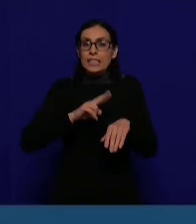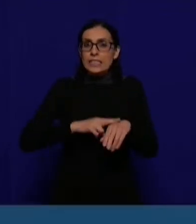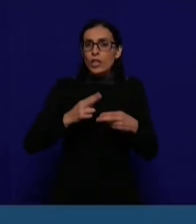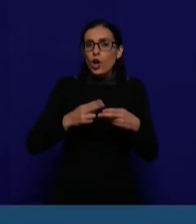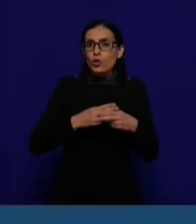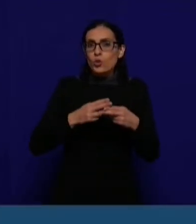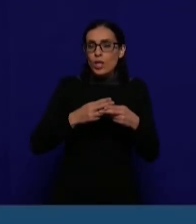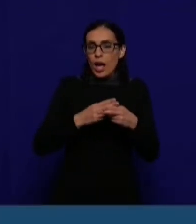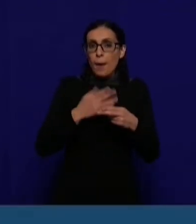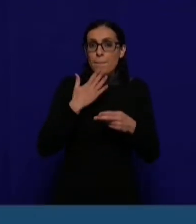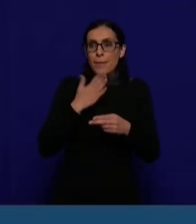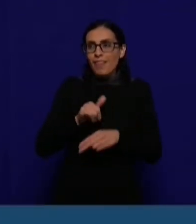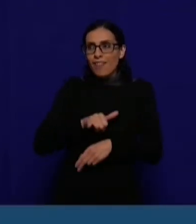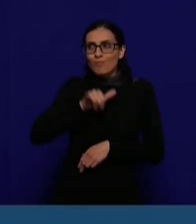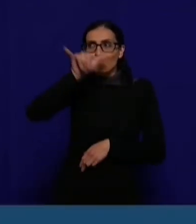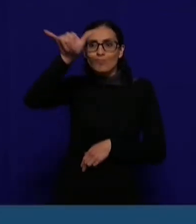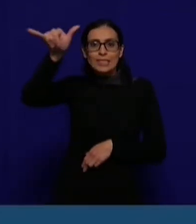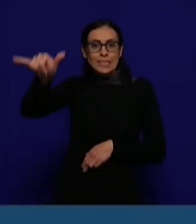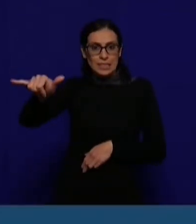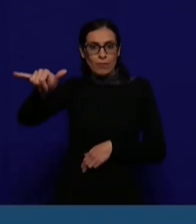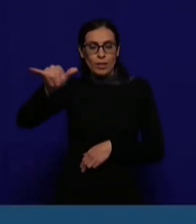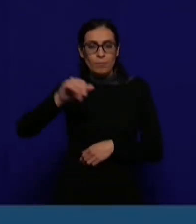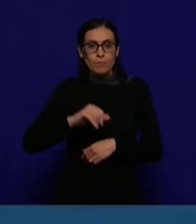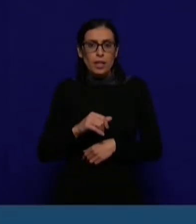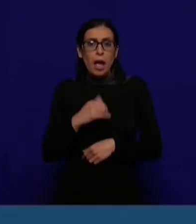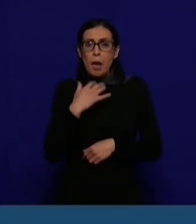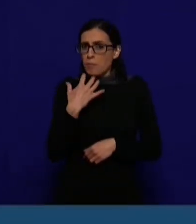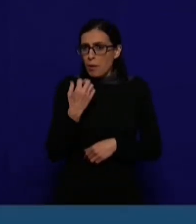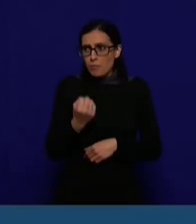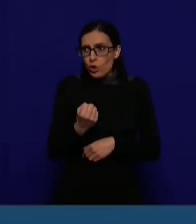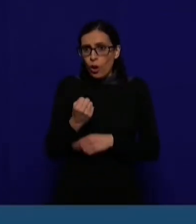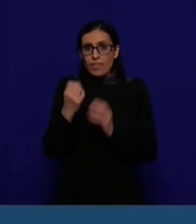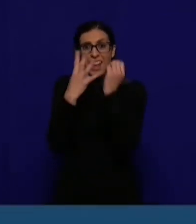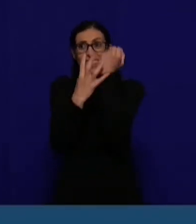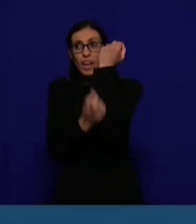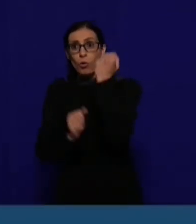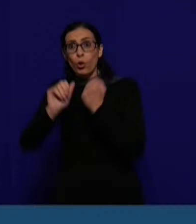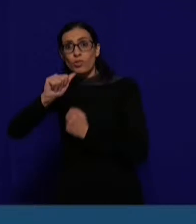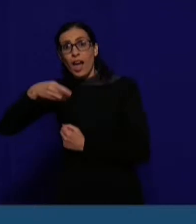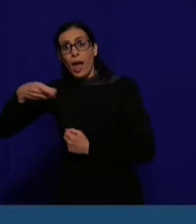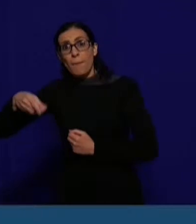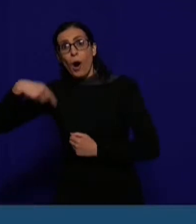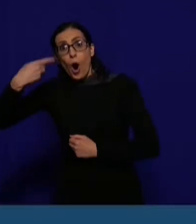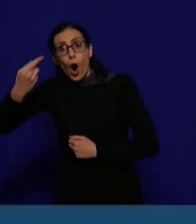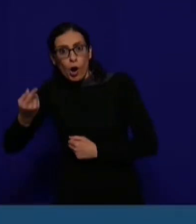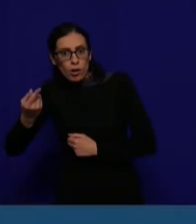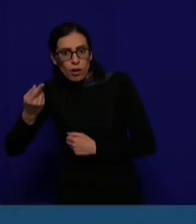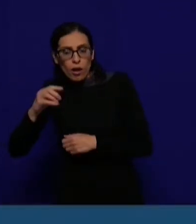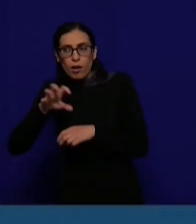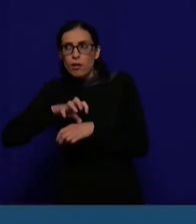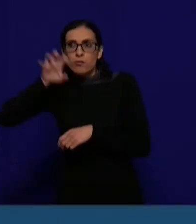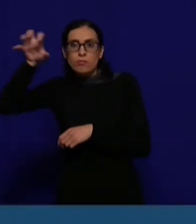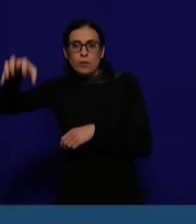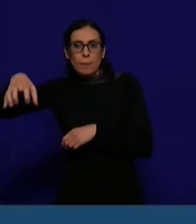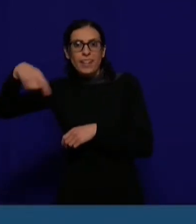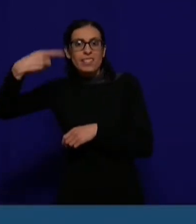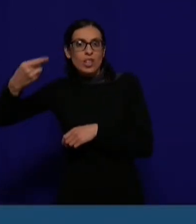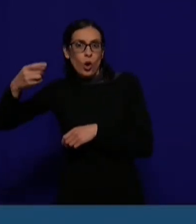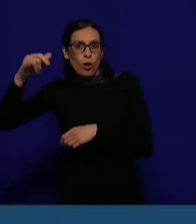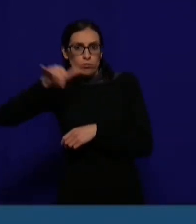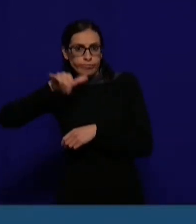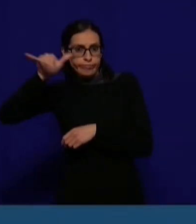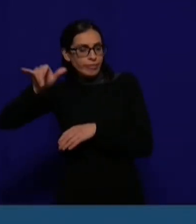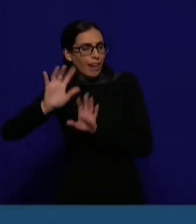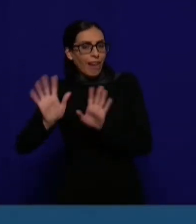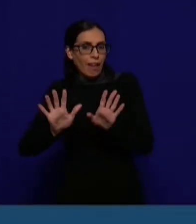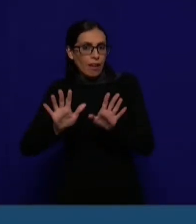inti ħassifer barra minn Malta, inti m'hemmx għalfejn tiddownloadja app oħra dik l-app li ddownloadjajt fuq il-mobile tiegħek għaw Malta